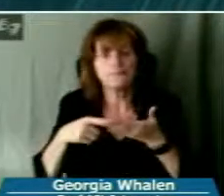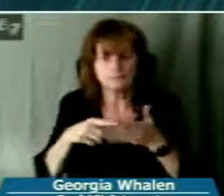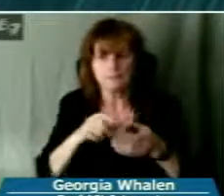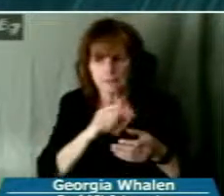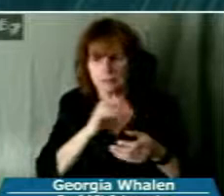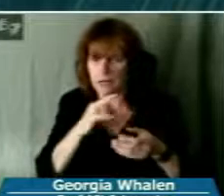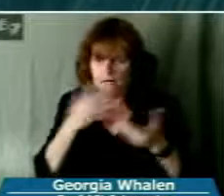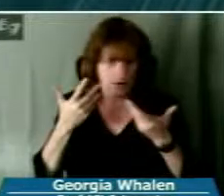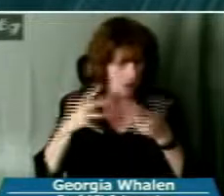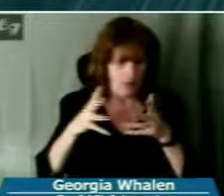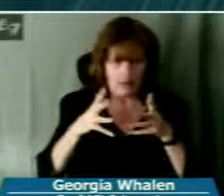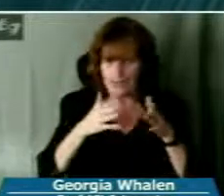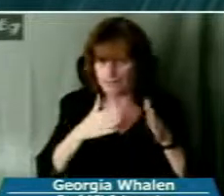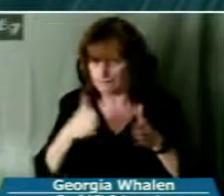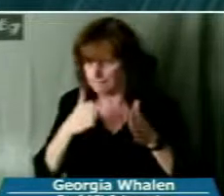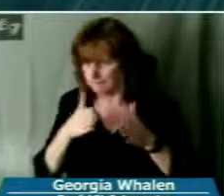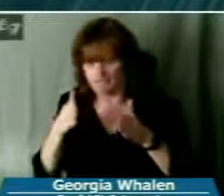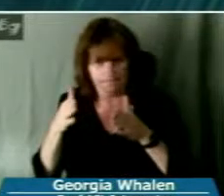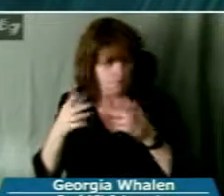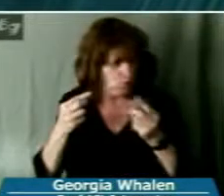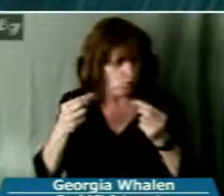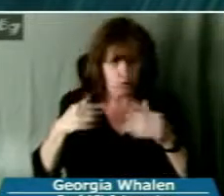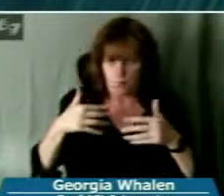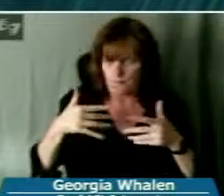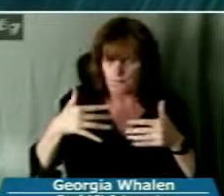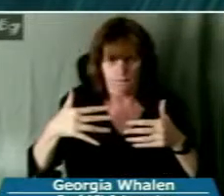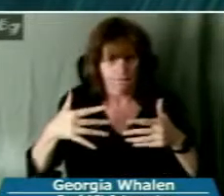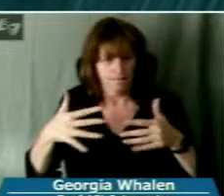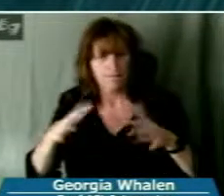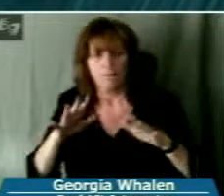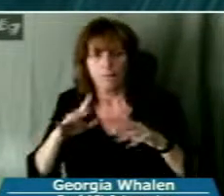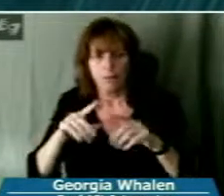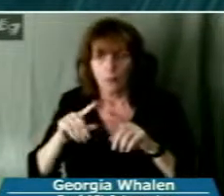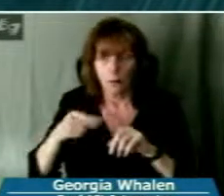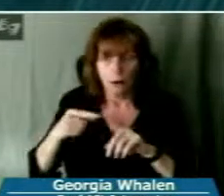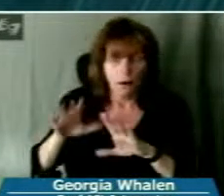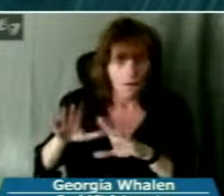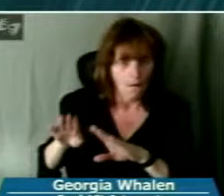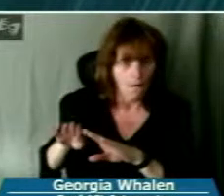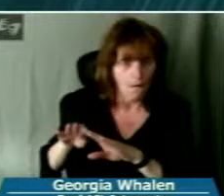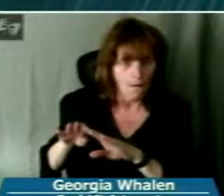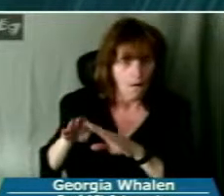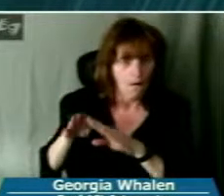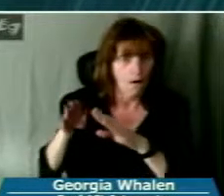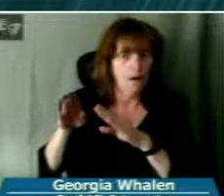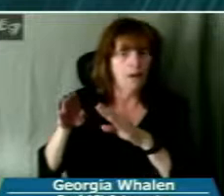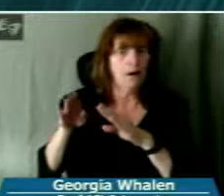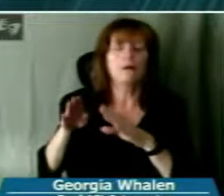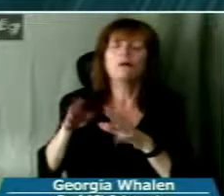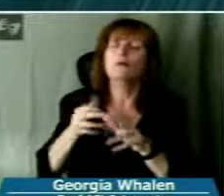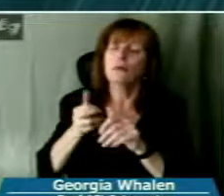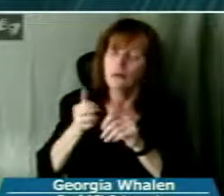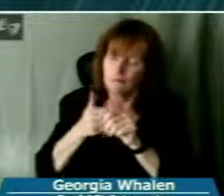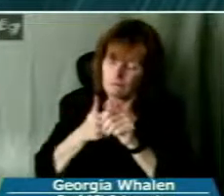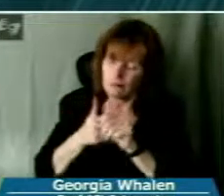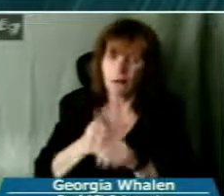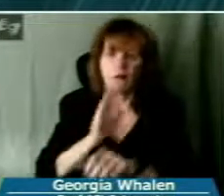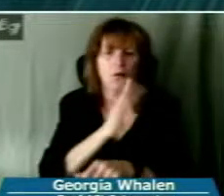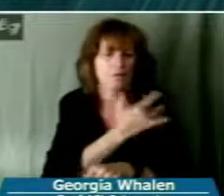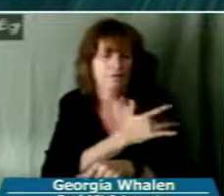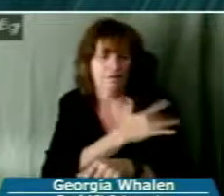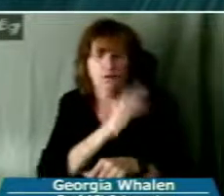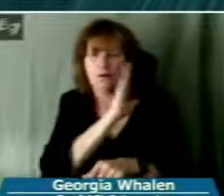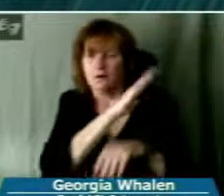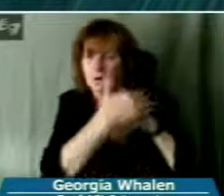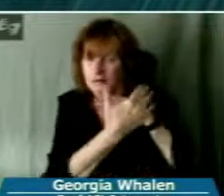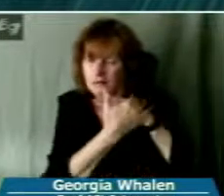plan, when and if that happens, that will coordinate how we follow the provincial orders and all the guidance that